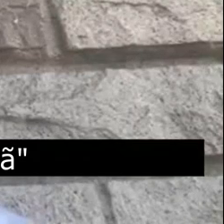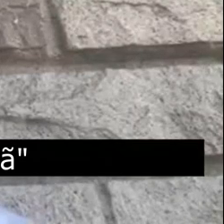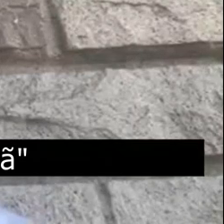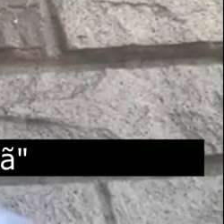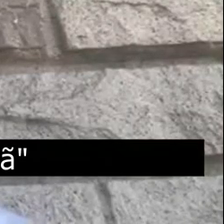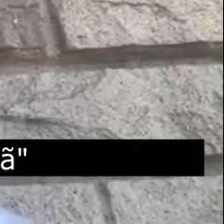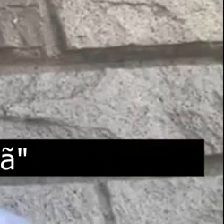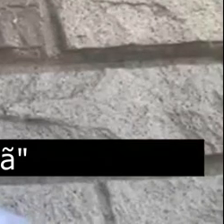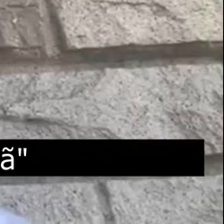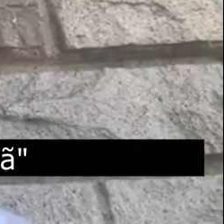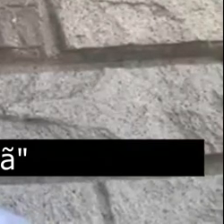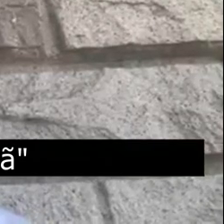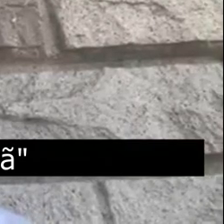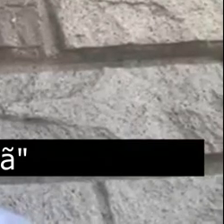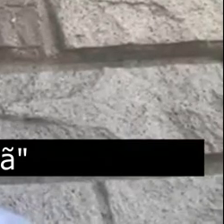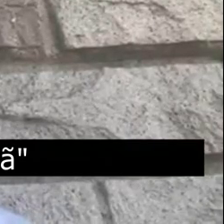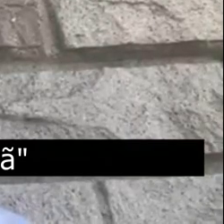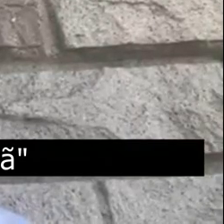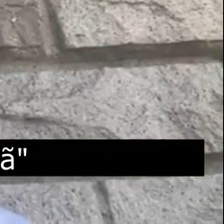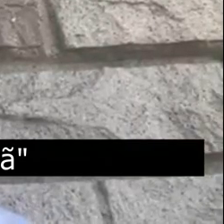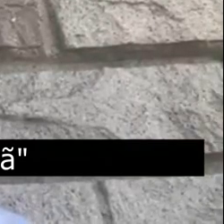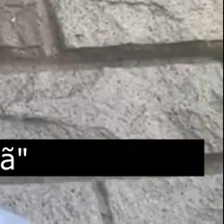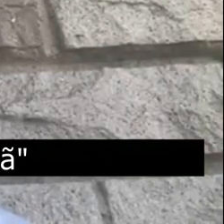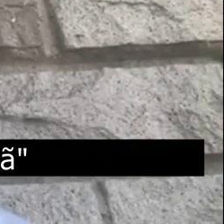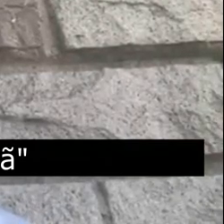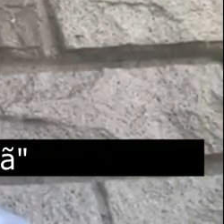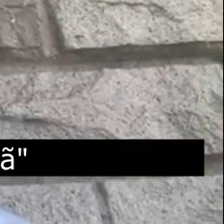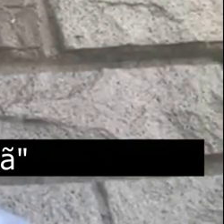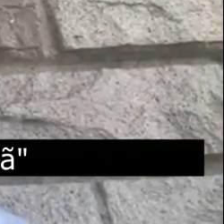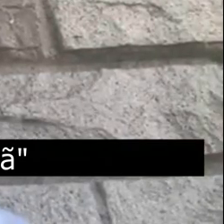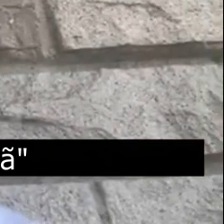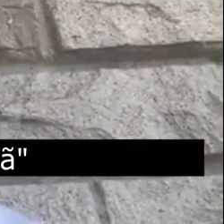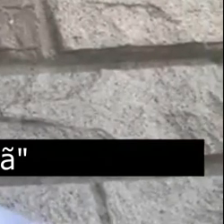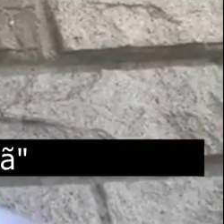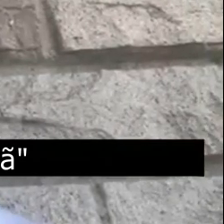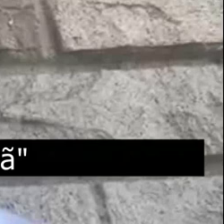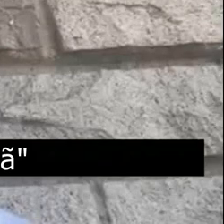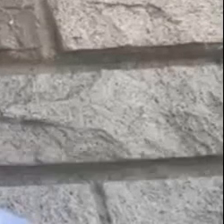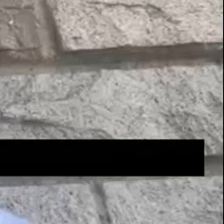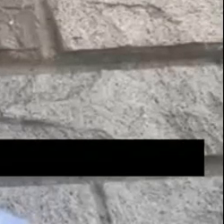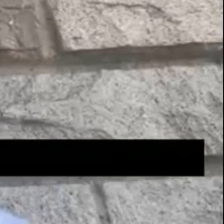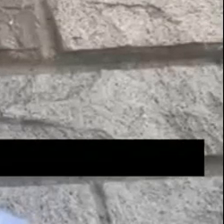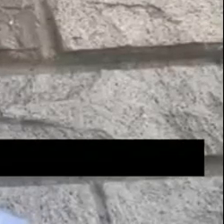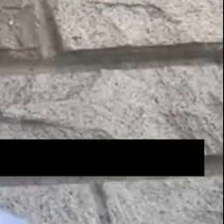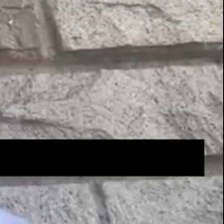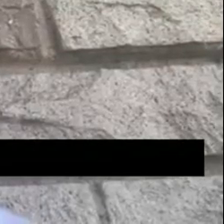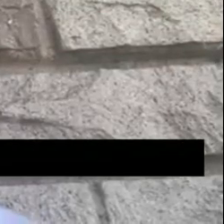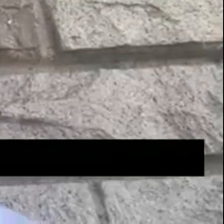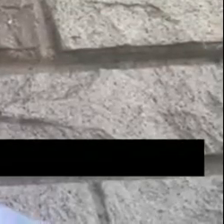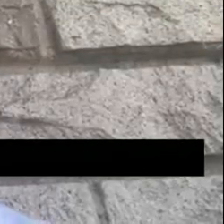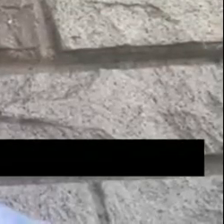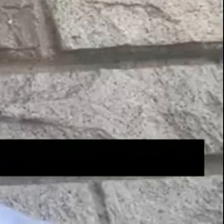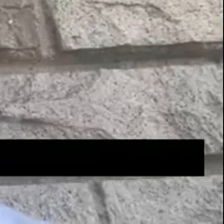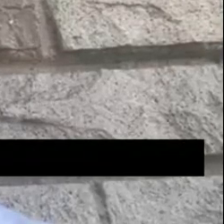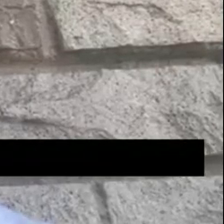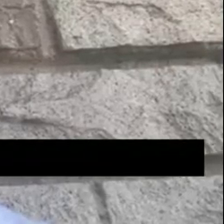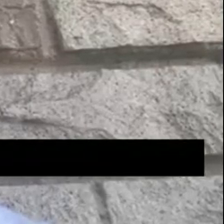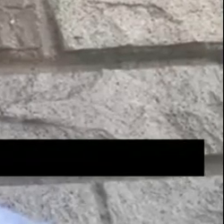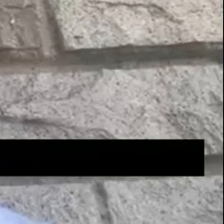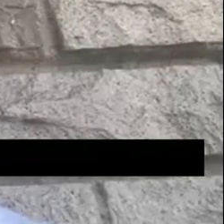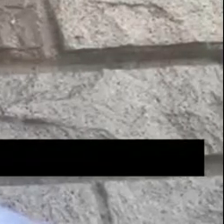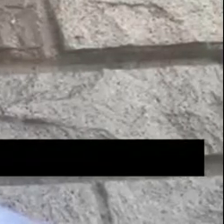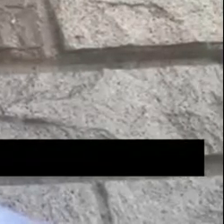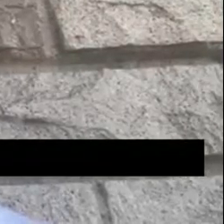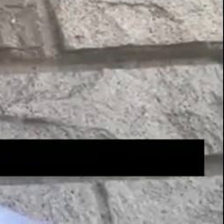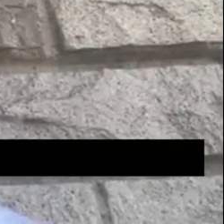start writing Words Down that though tomorrow and for Years I did